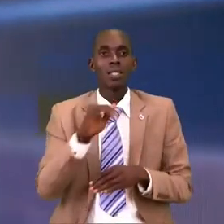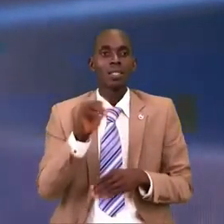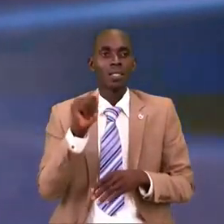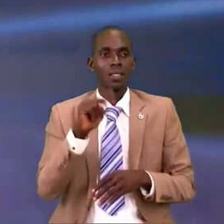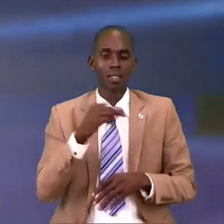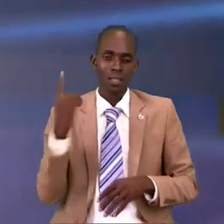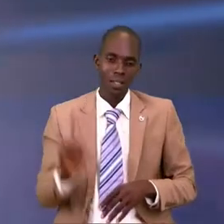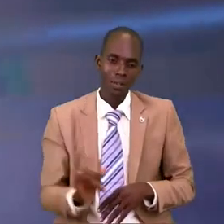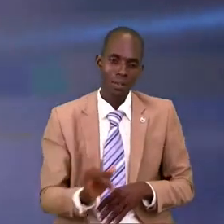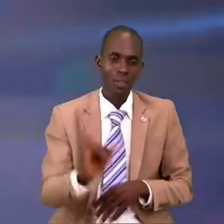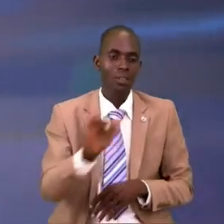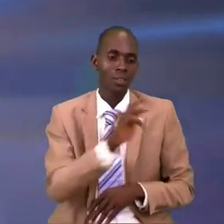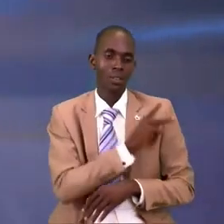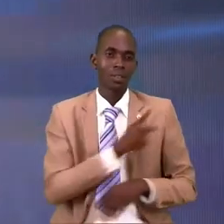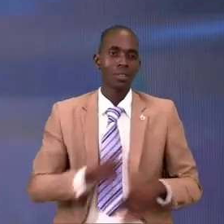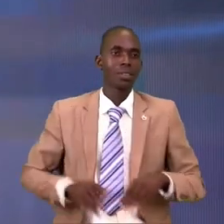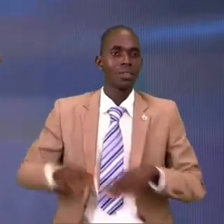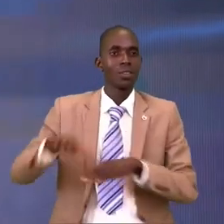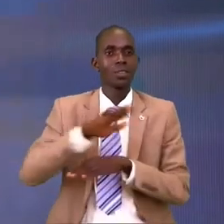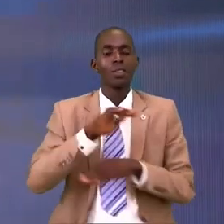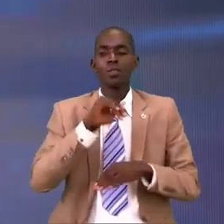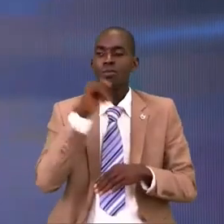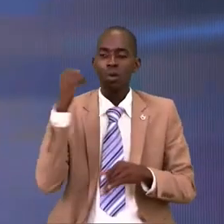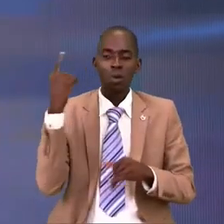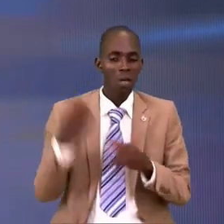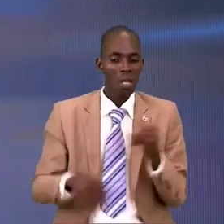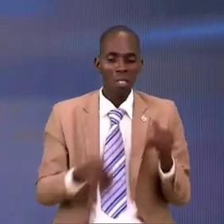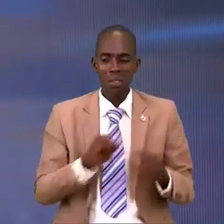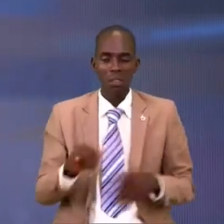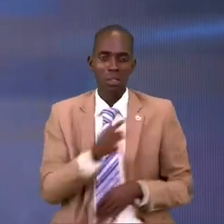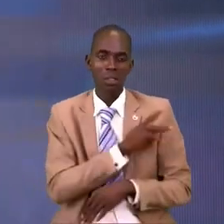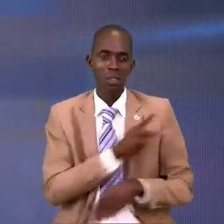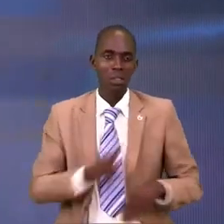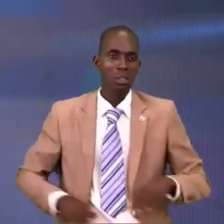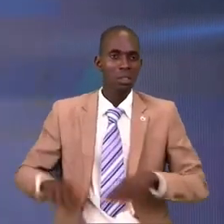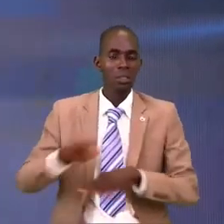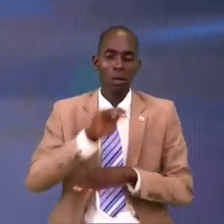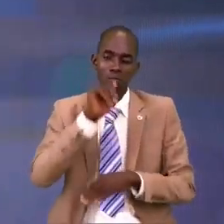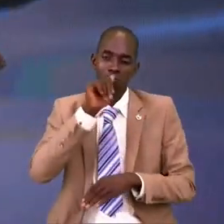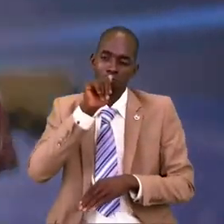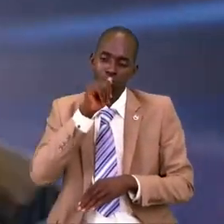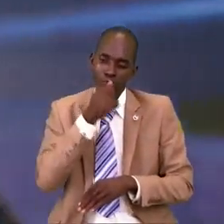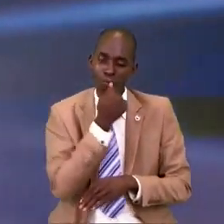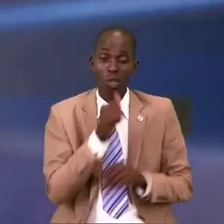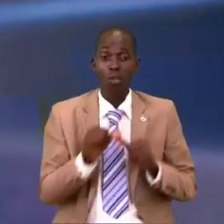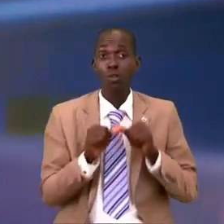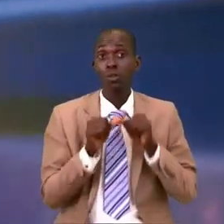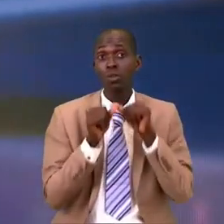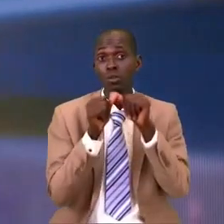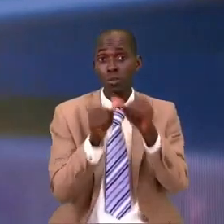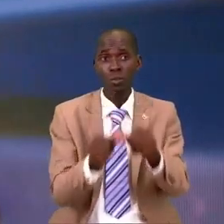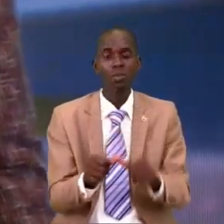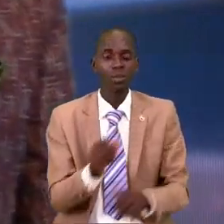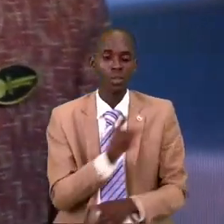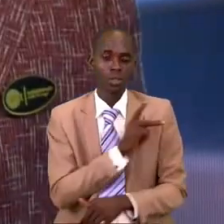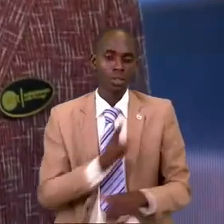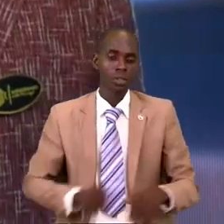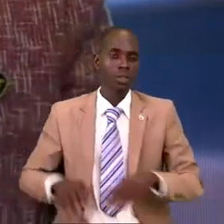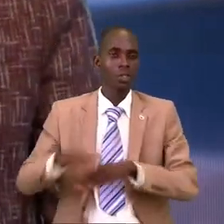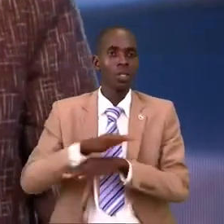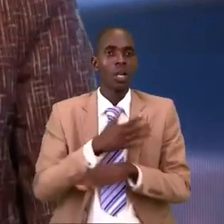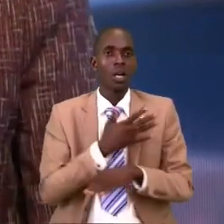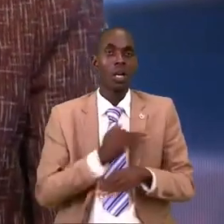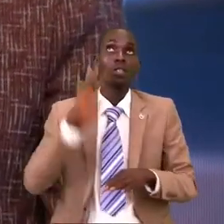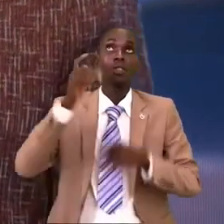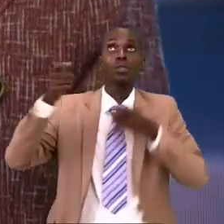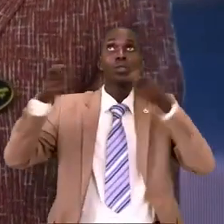thy dominion endureth throughout all generations. In verse 14